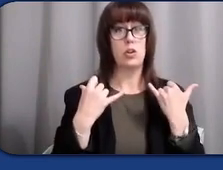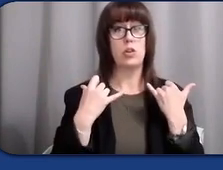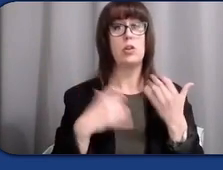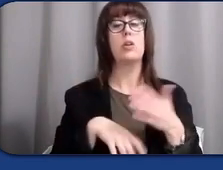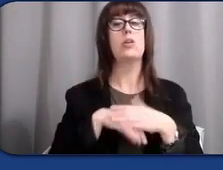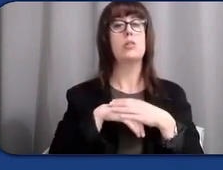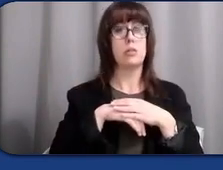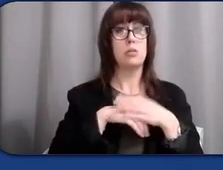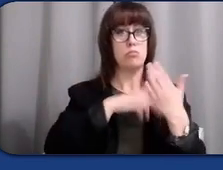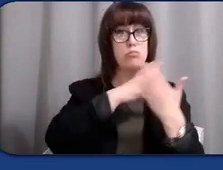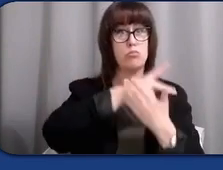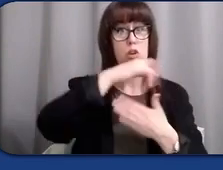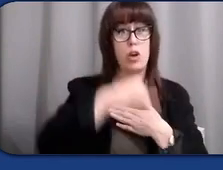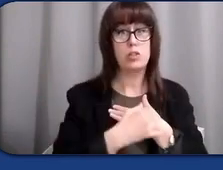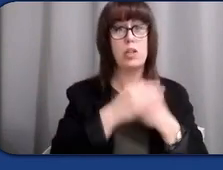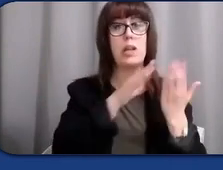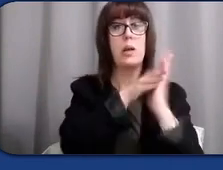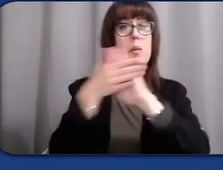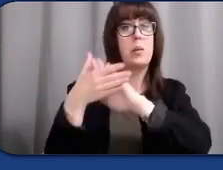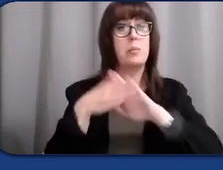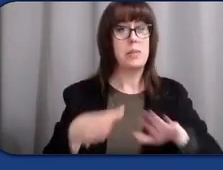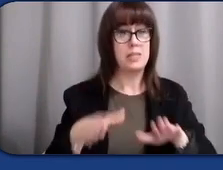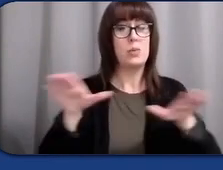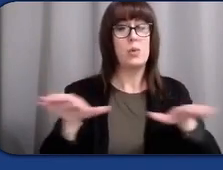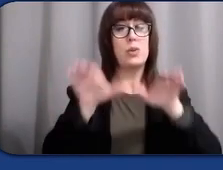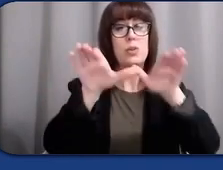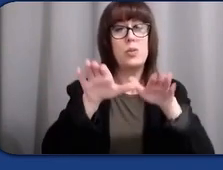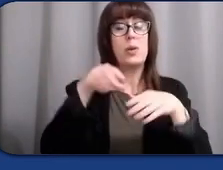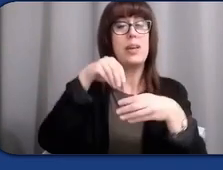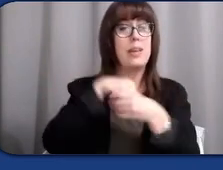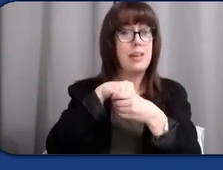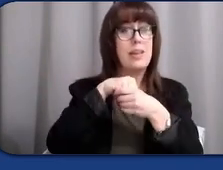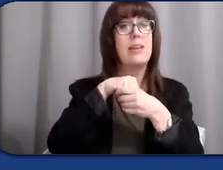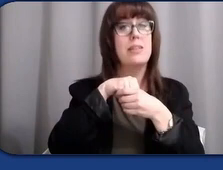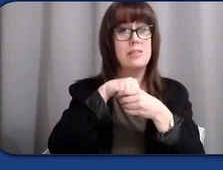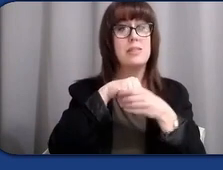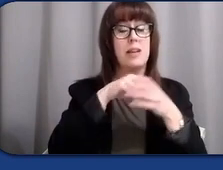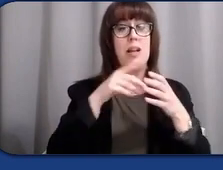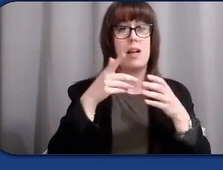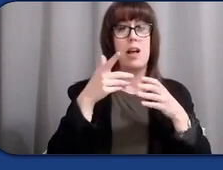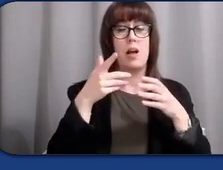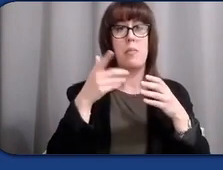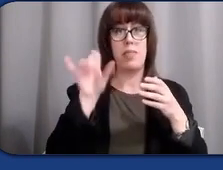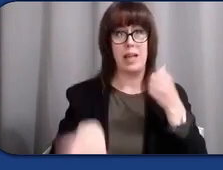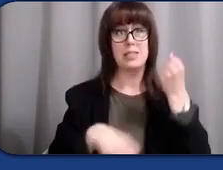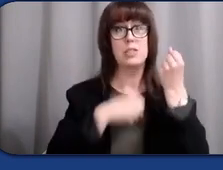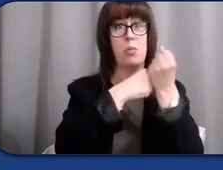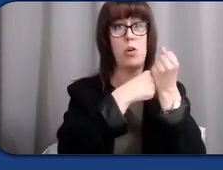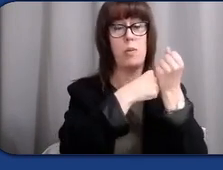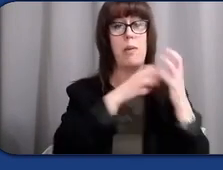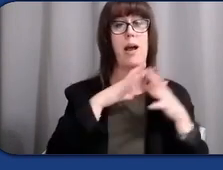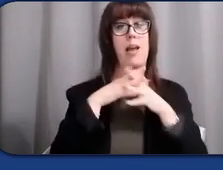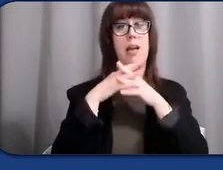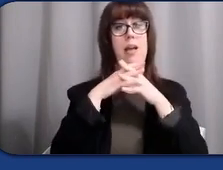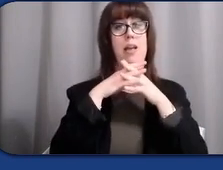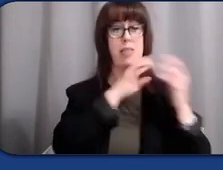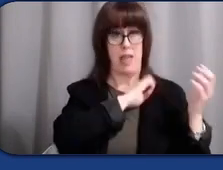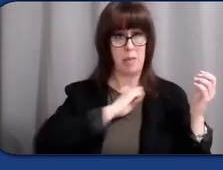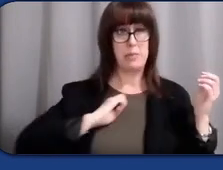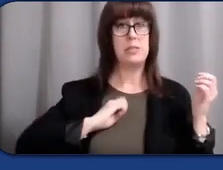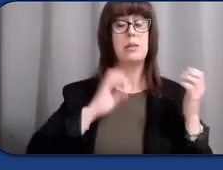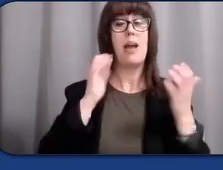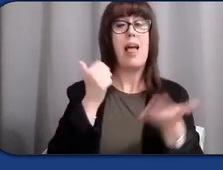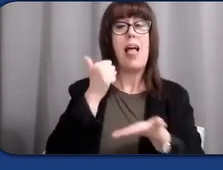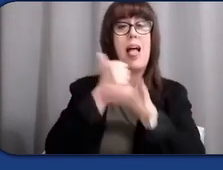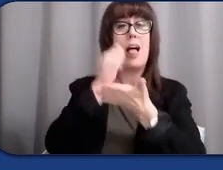a project called Peace Pen and Pass, and we're doing this in schools, and it's supported by the US Embassy here in Juba. Peace Pen and Pass helps us to